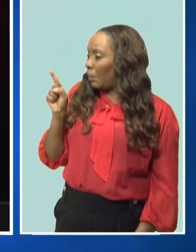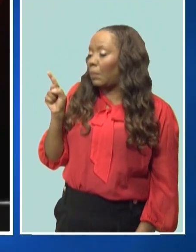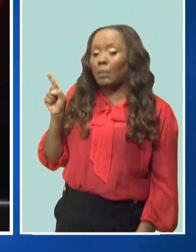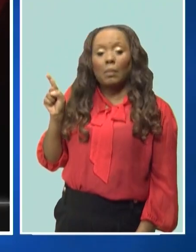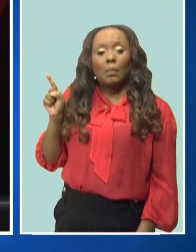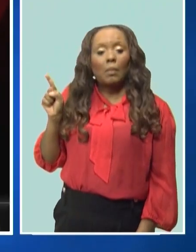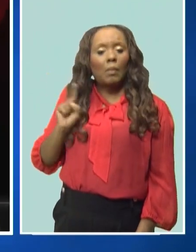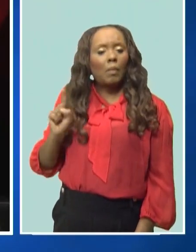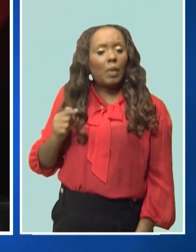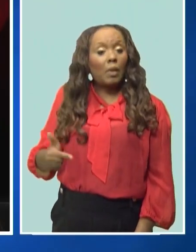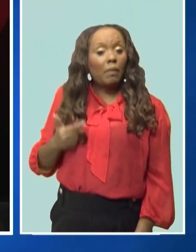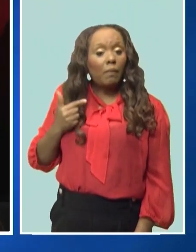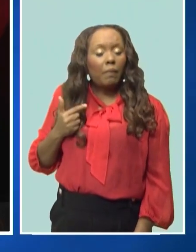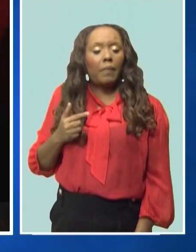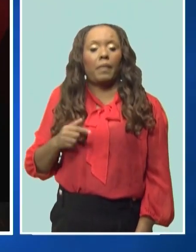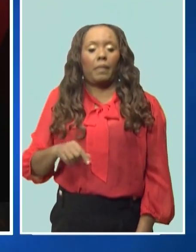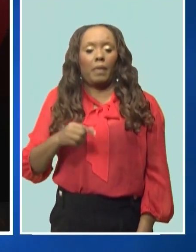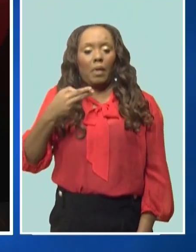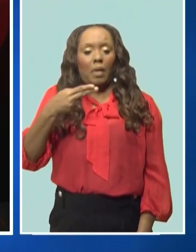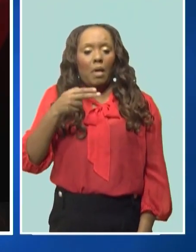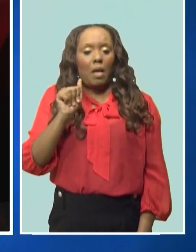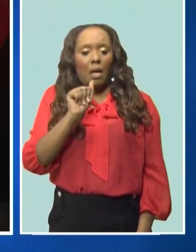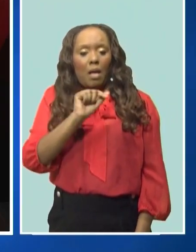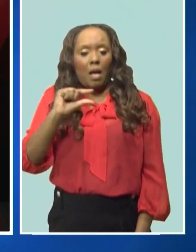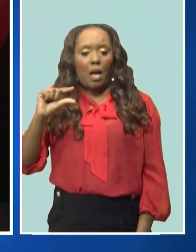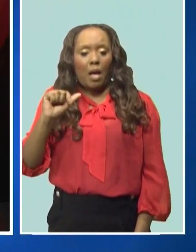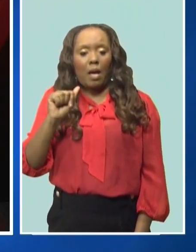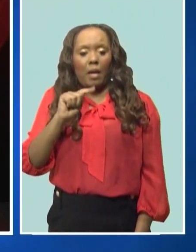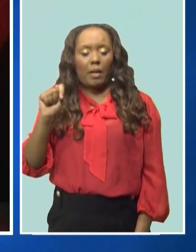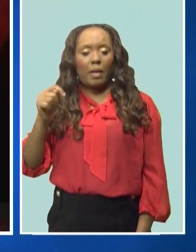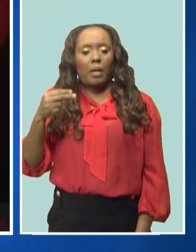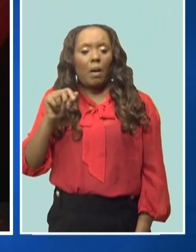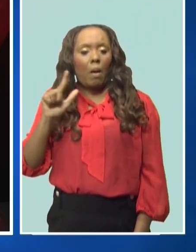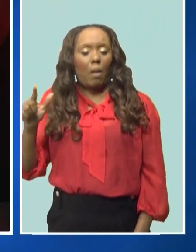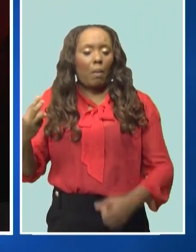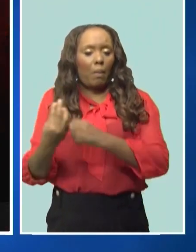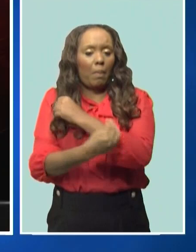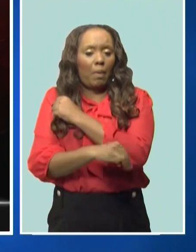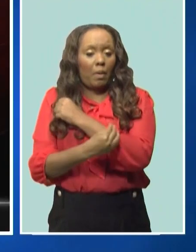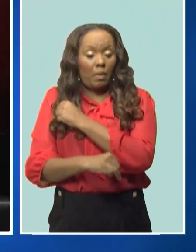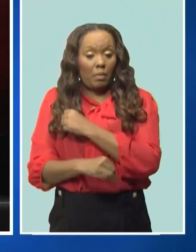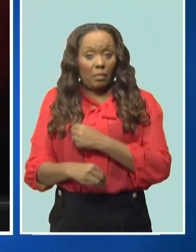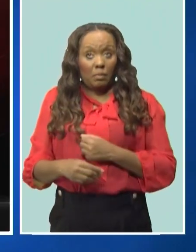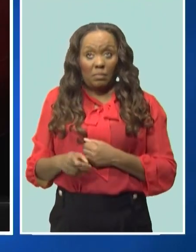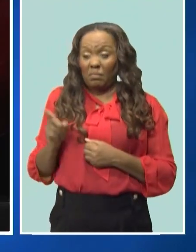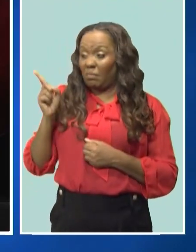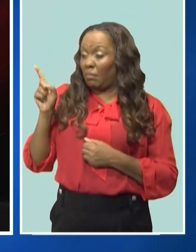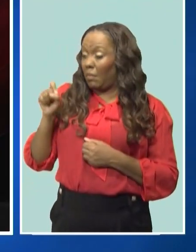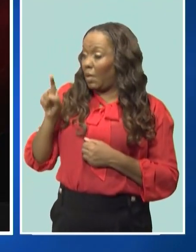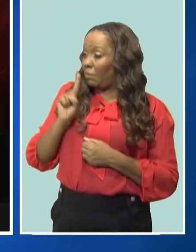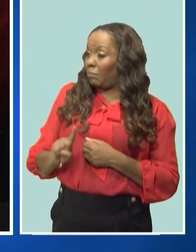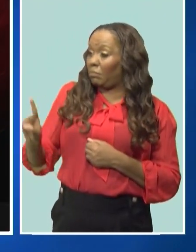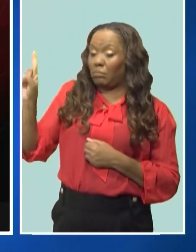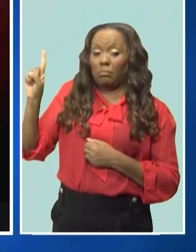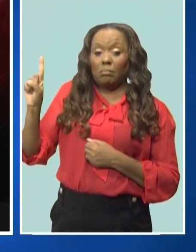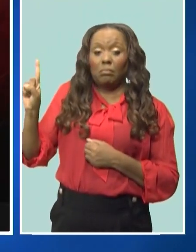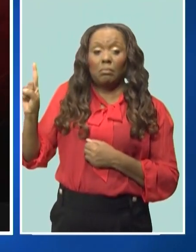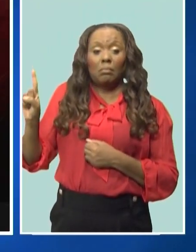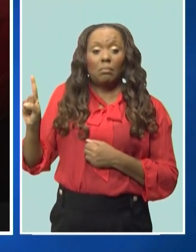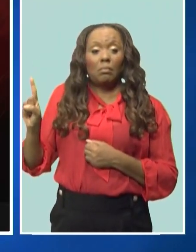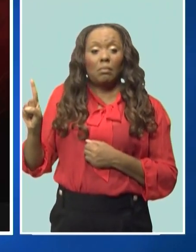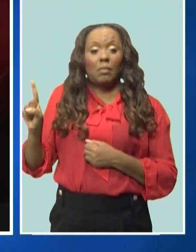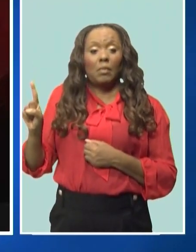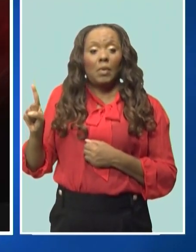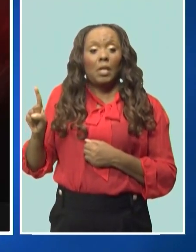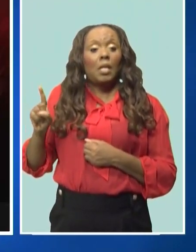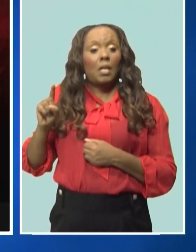last known address is Cutting Road, Haggart Hall. Grisette is advised that he can present himself to the Criminal Investigations Department at